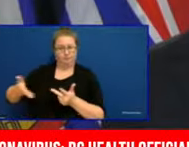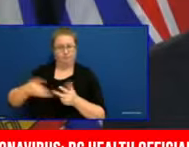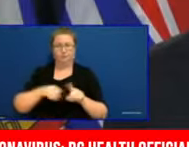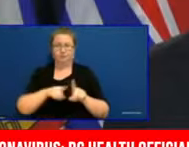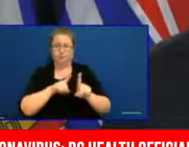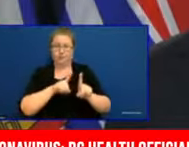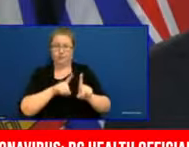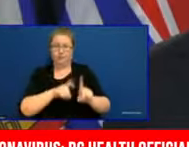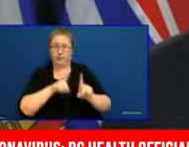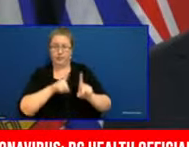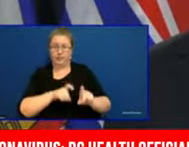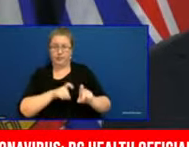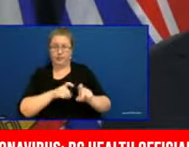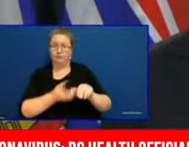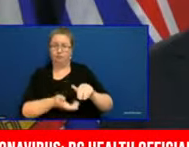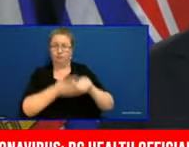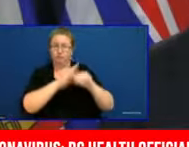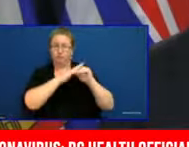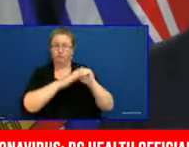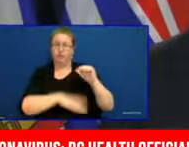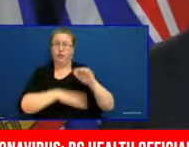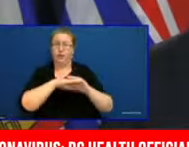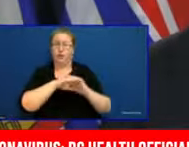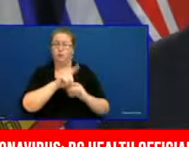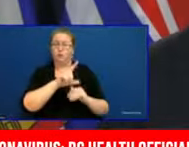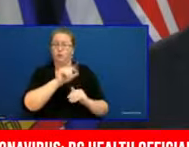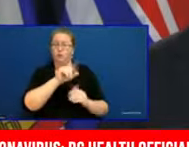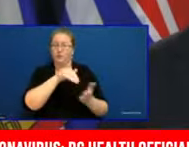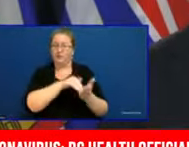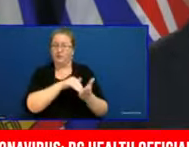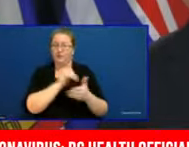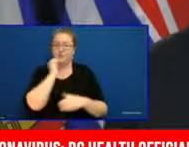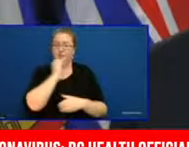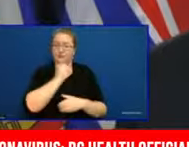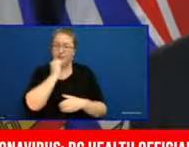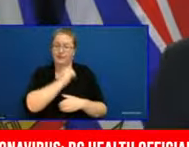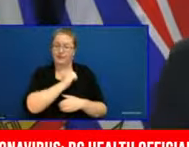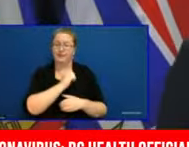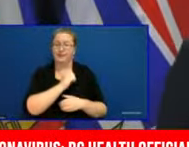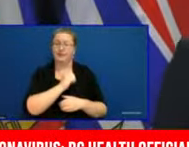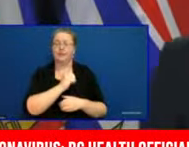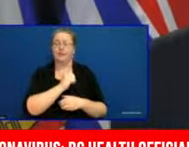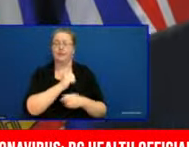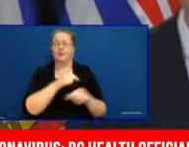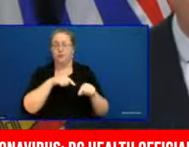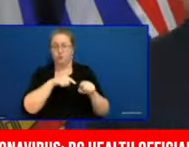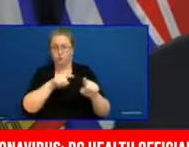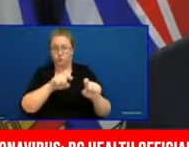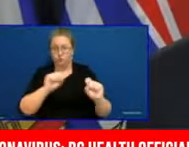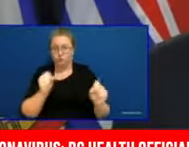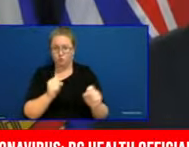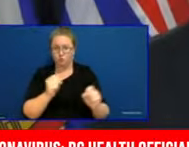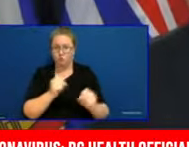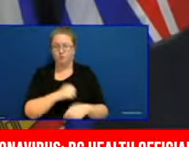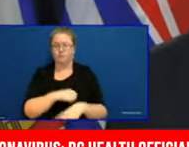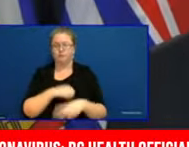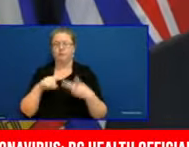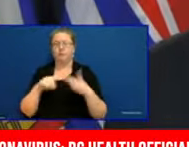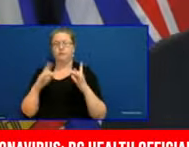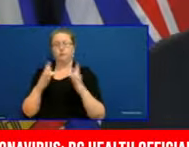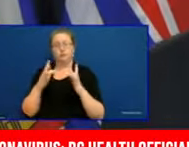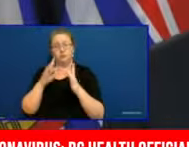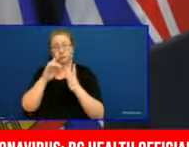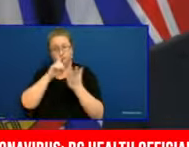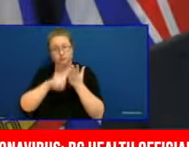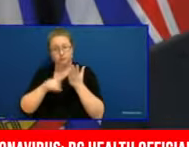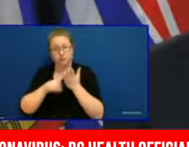ongoing focus: building out our testing capacity for up to 20,000 tests per day for the mid-fall through winter,